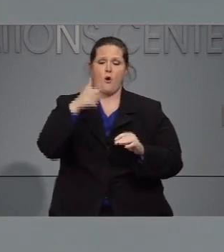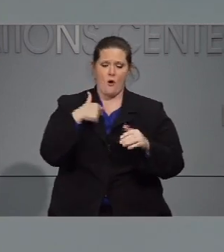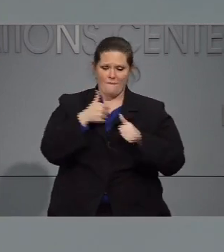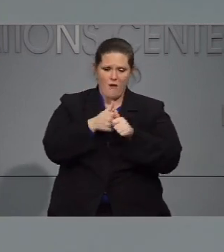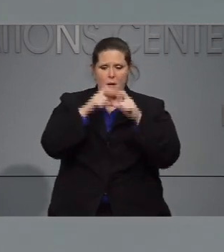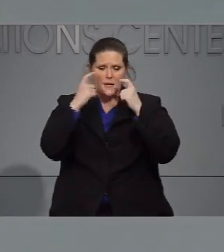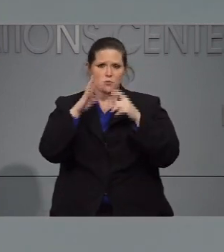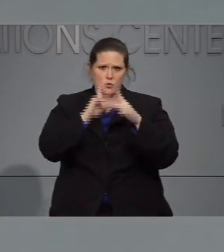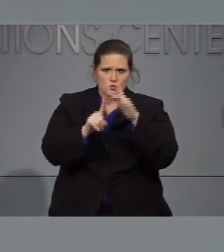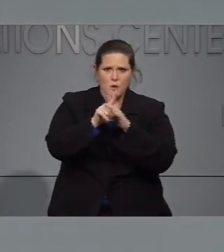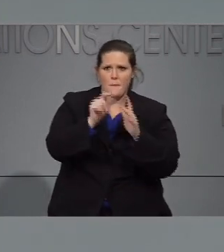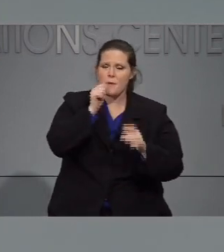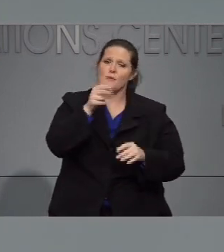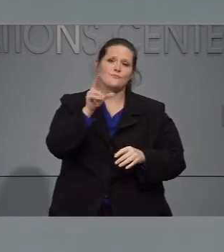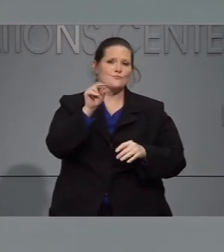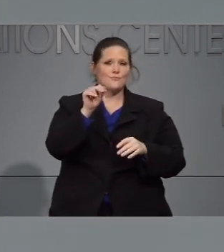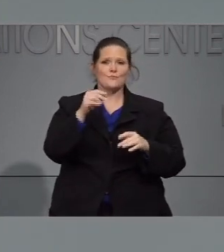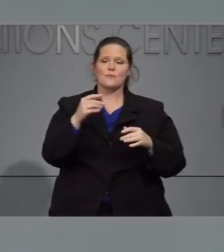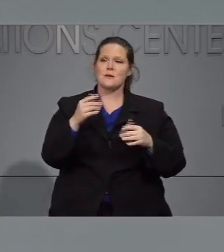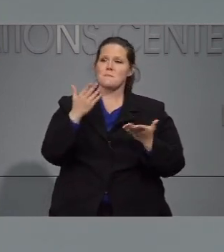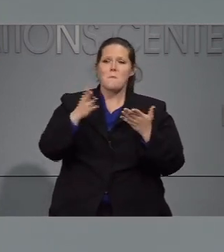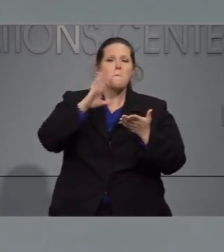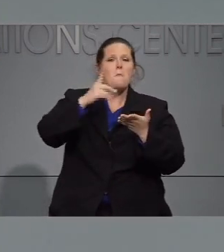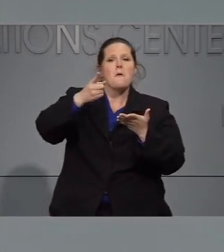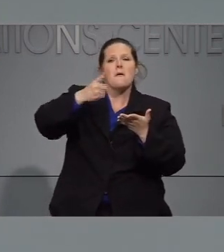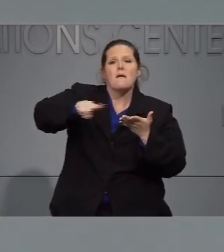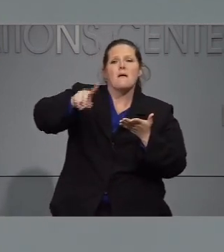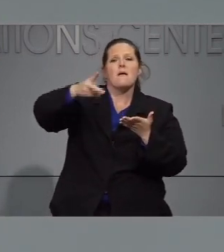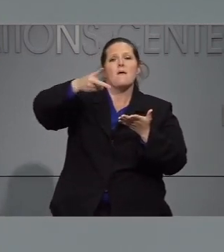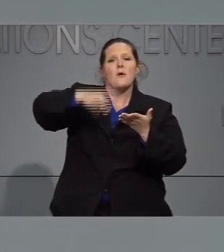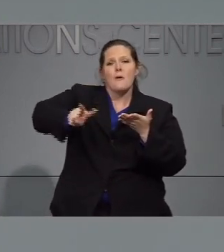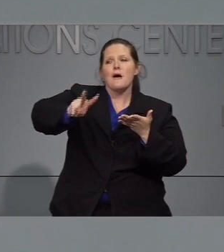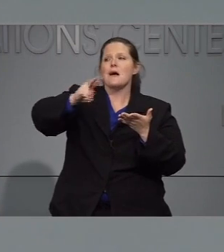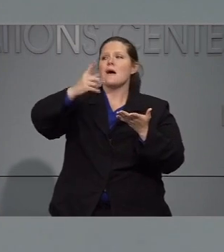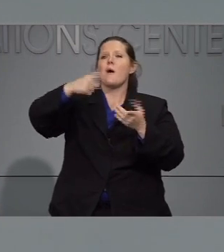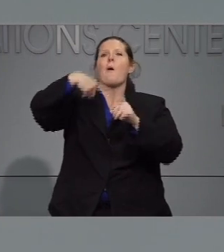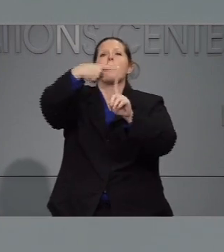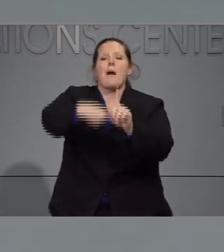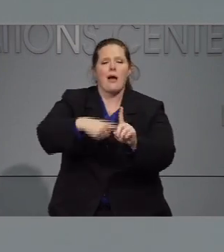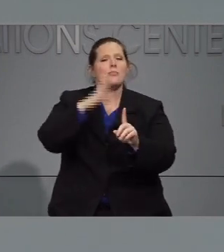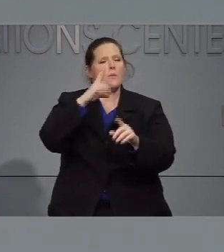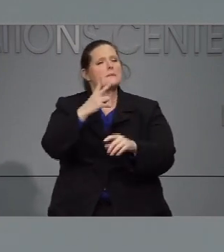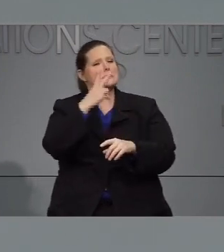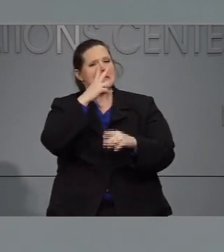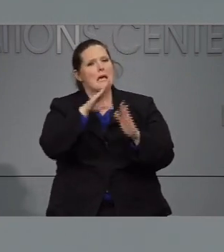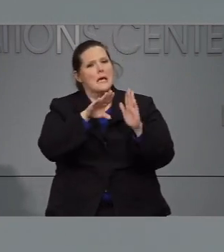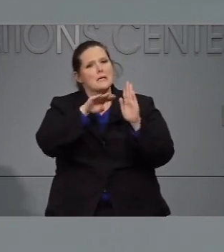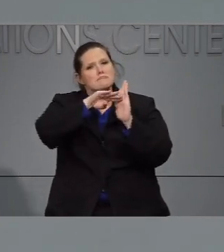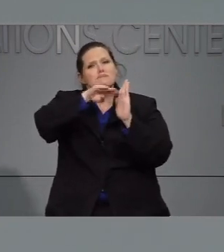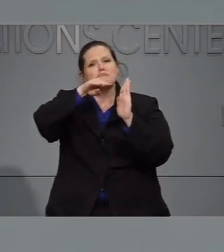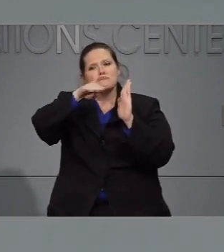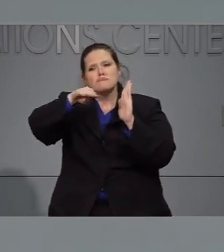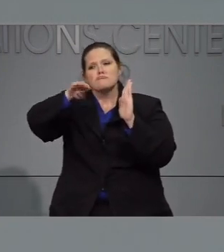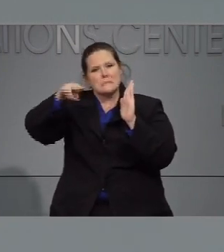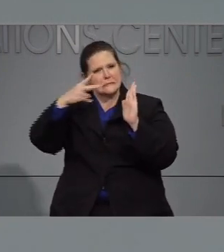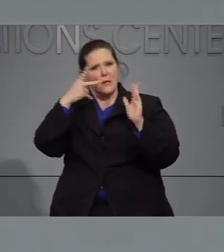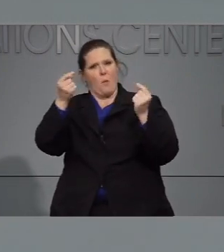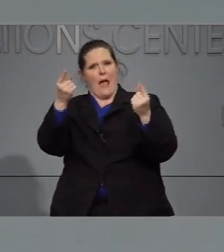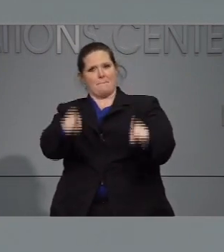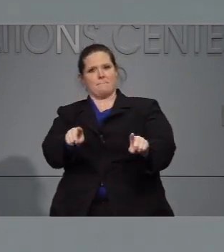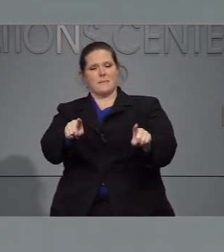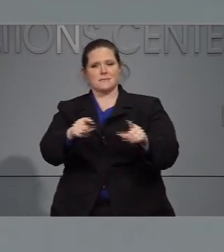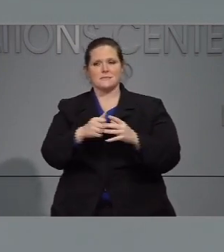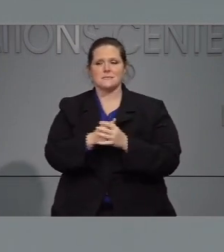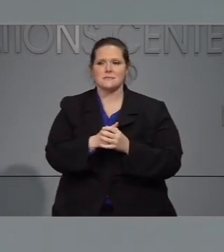month. And slowing the spread takes a sustained effort from all of us. But let me be clear on my